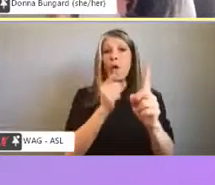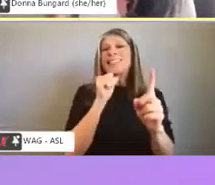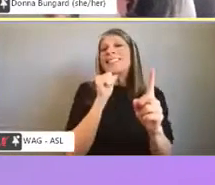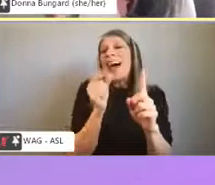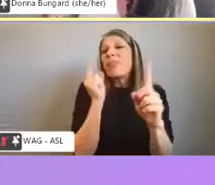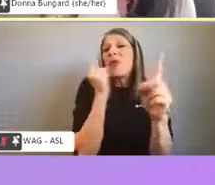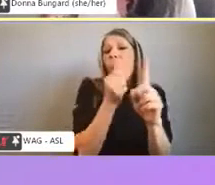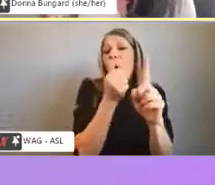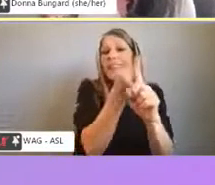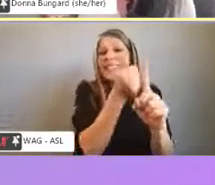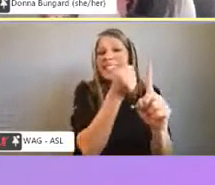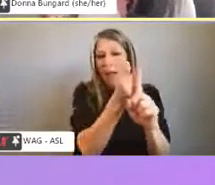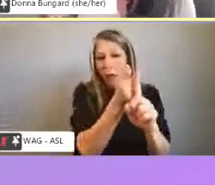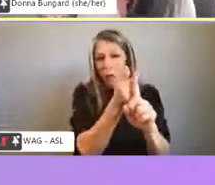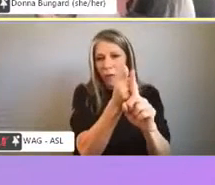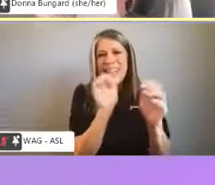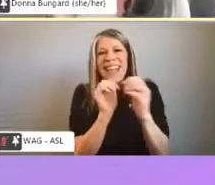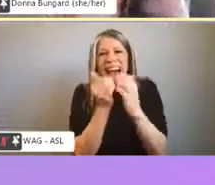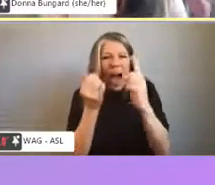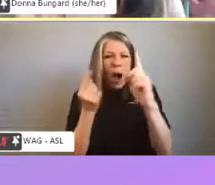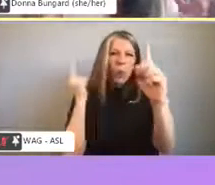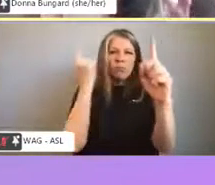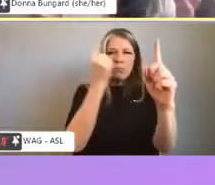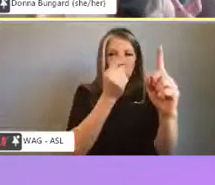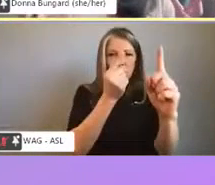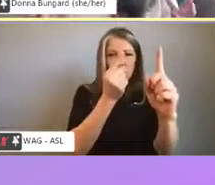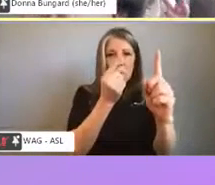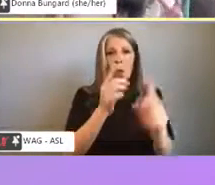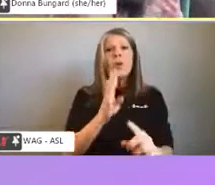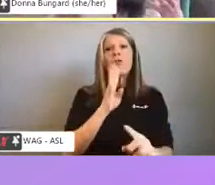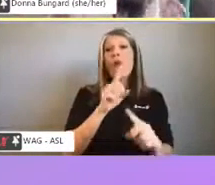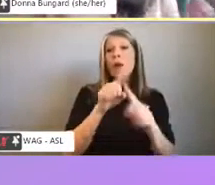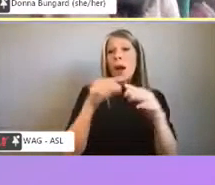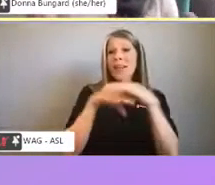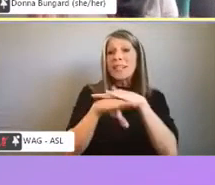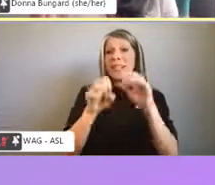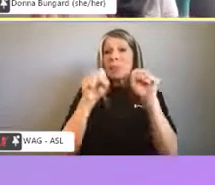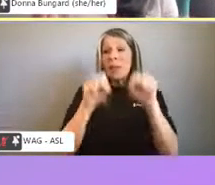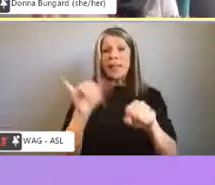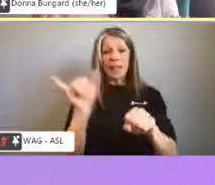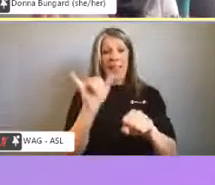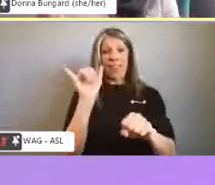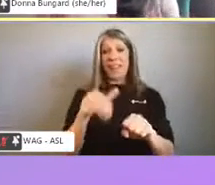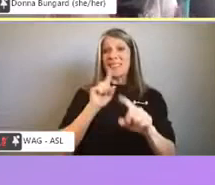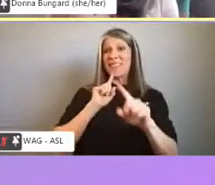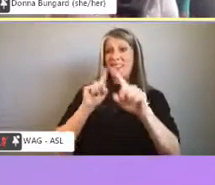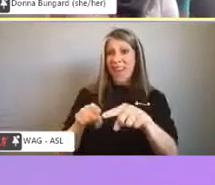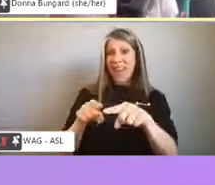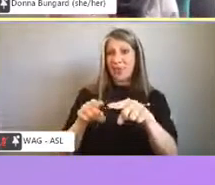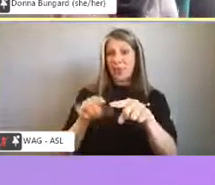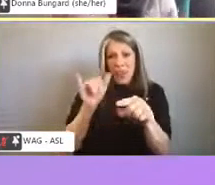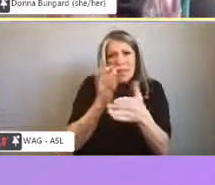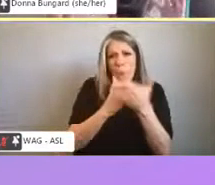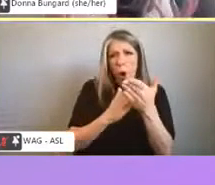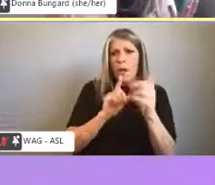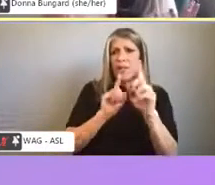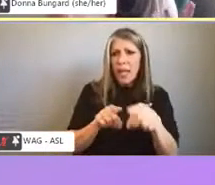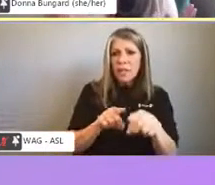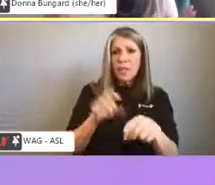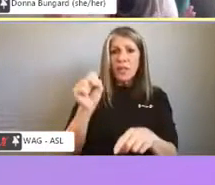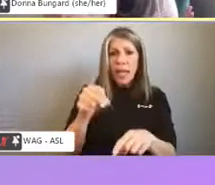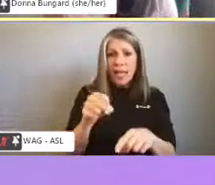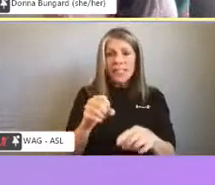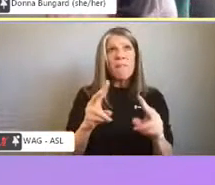goals themselves. We keep talking about accessibility as that's the answer. That's a piece of it. It is a